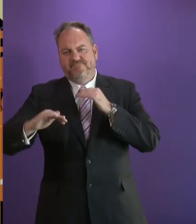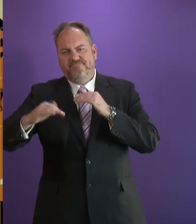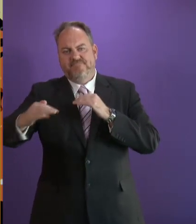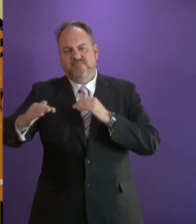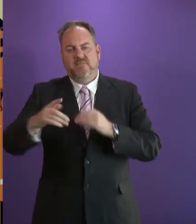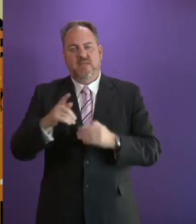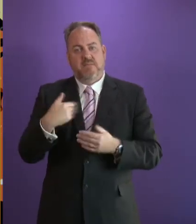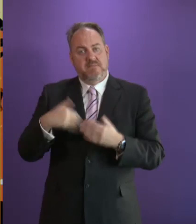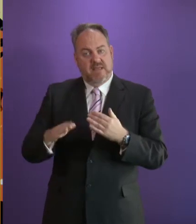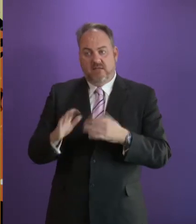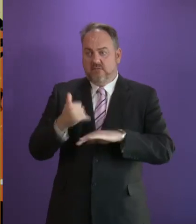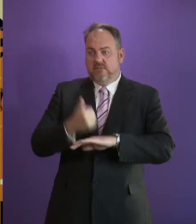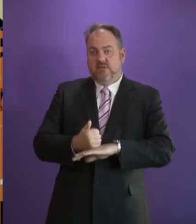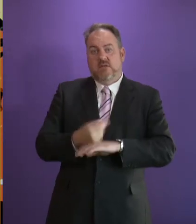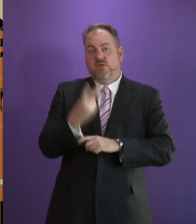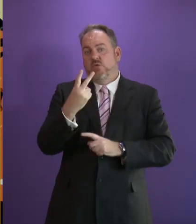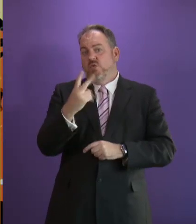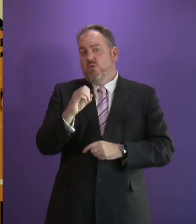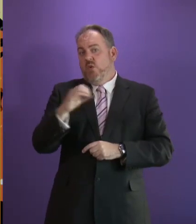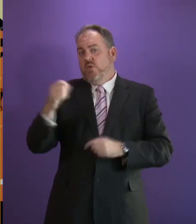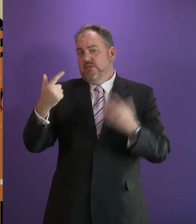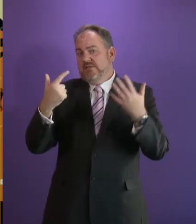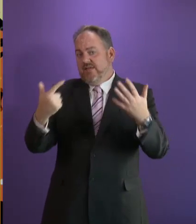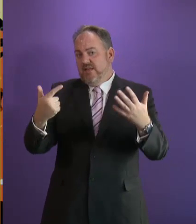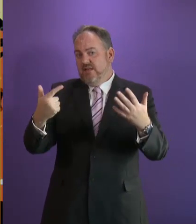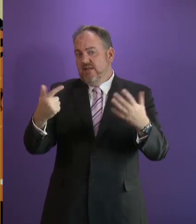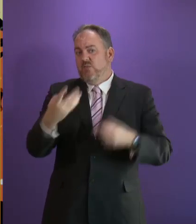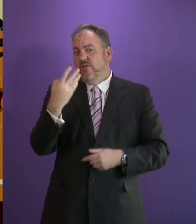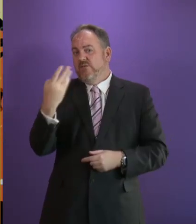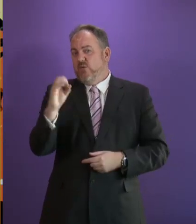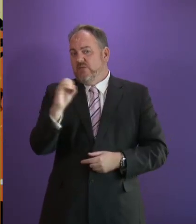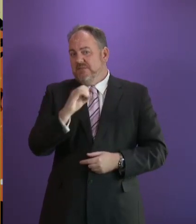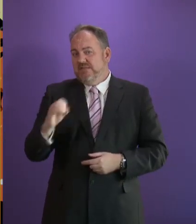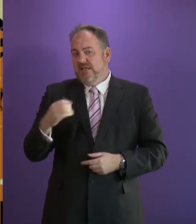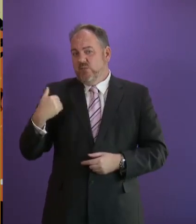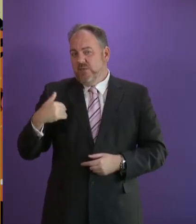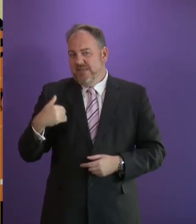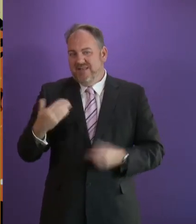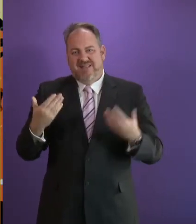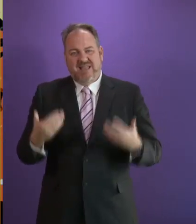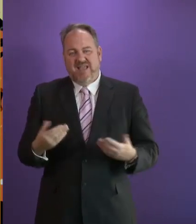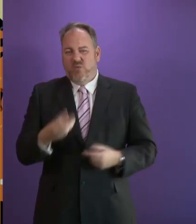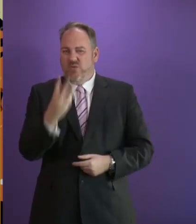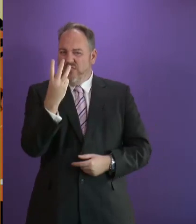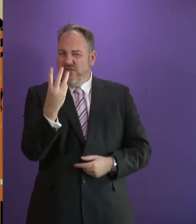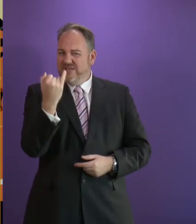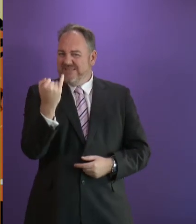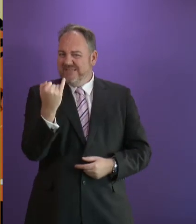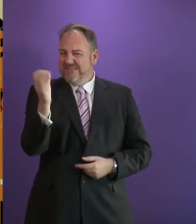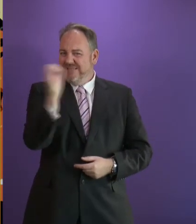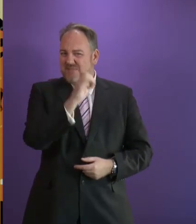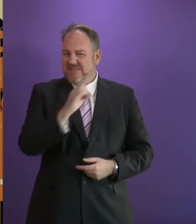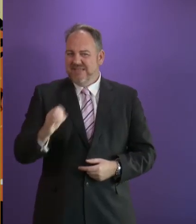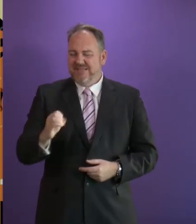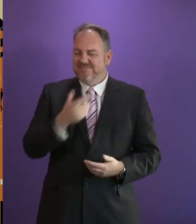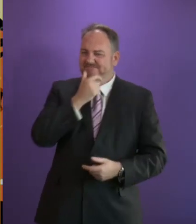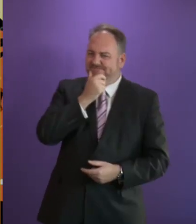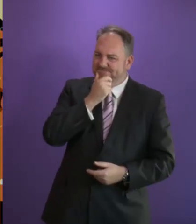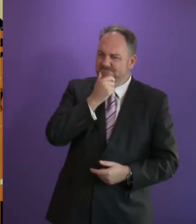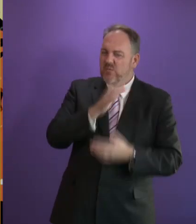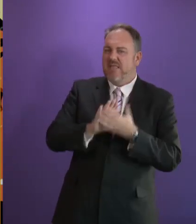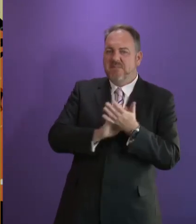in this chamber in 2007. Right now, it's 36%. What that reveals is, if